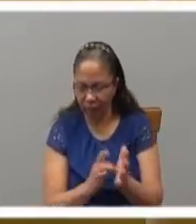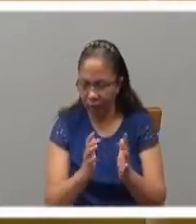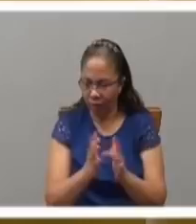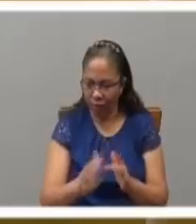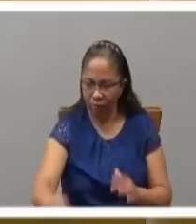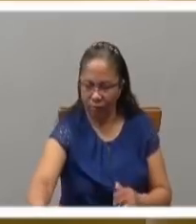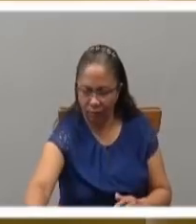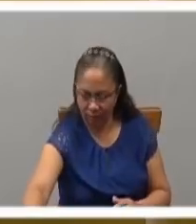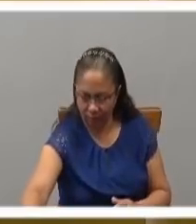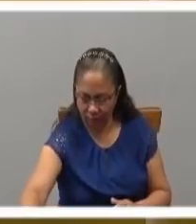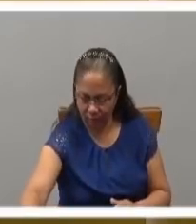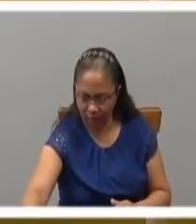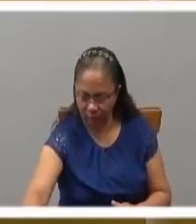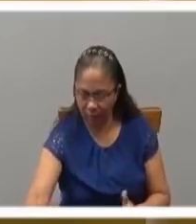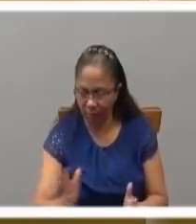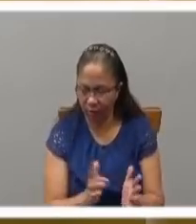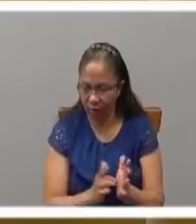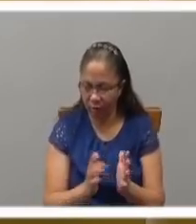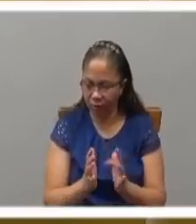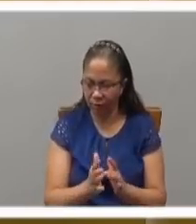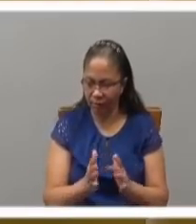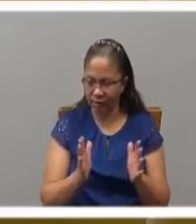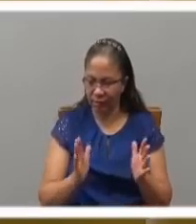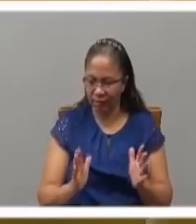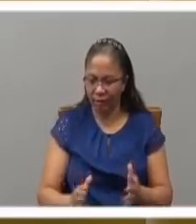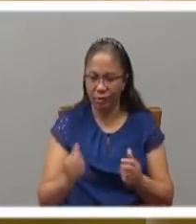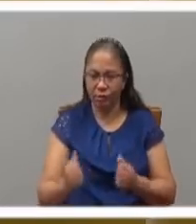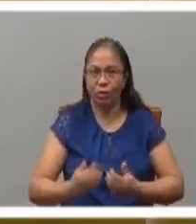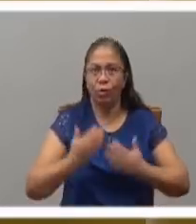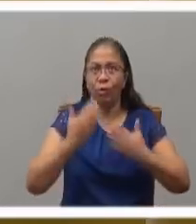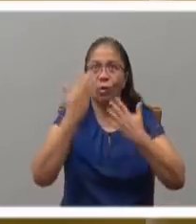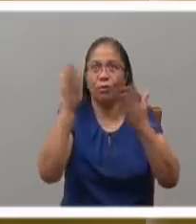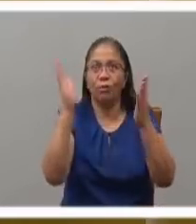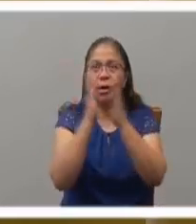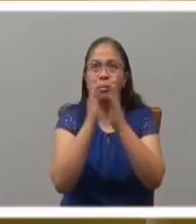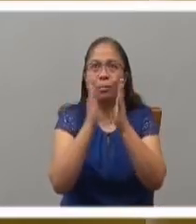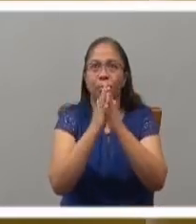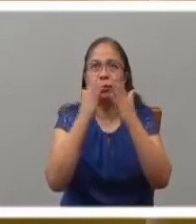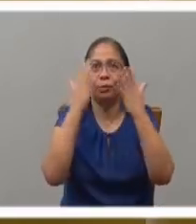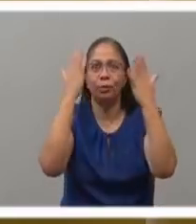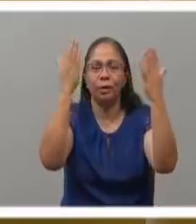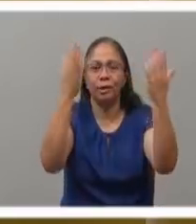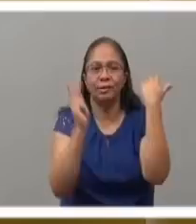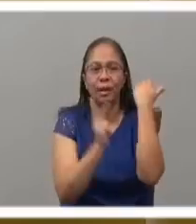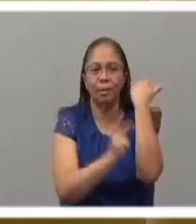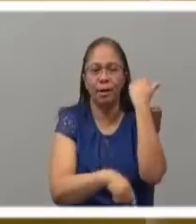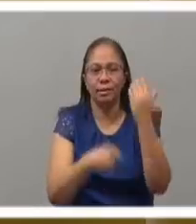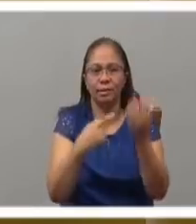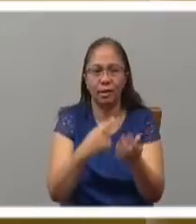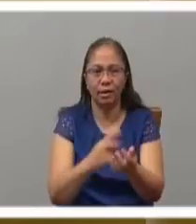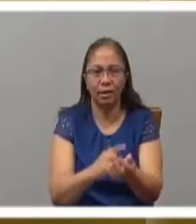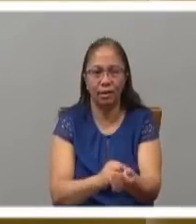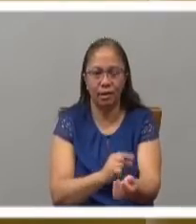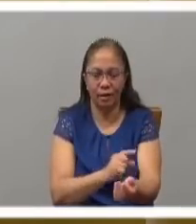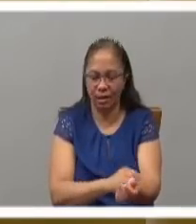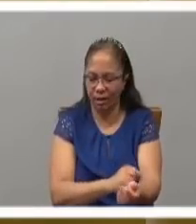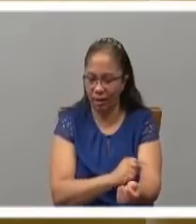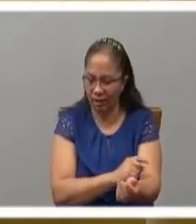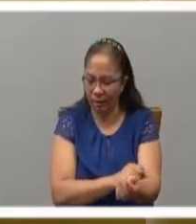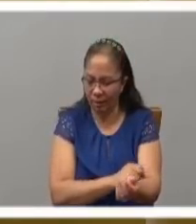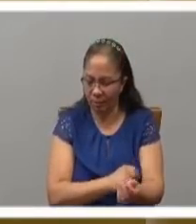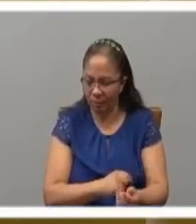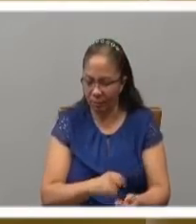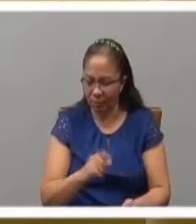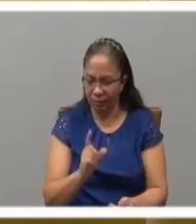To the Paschal victim, offer sacrifice and praise.